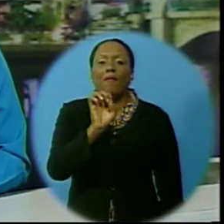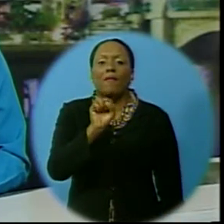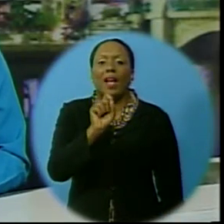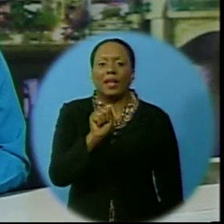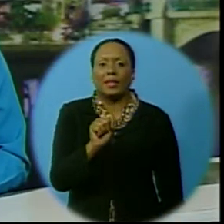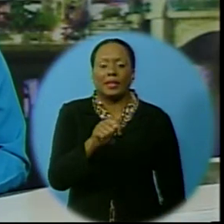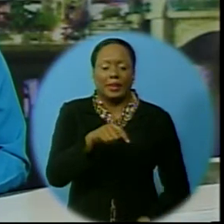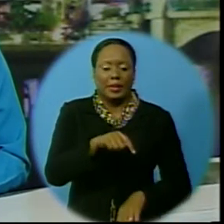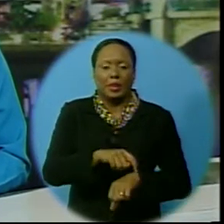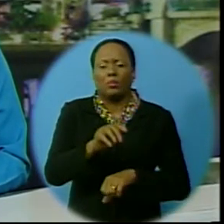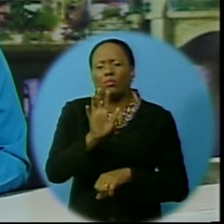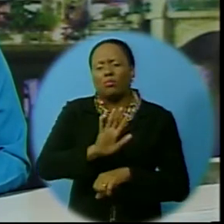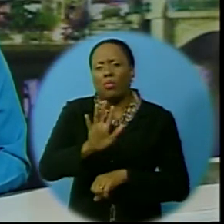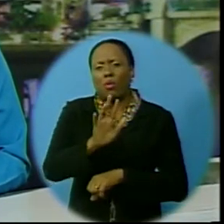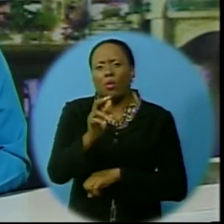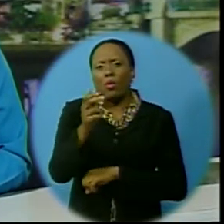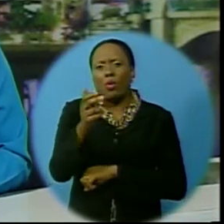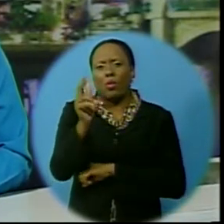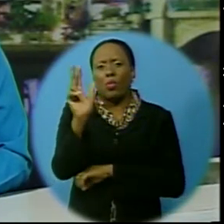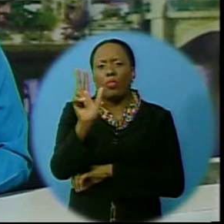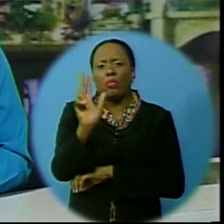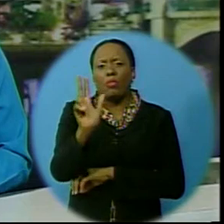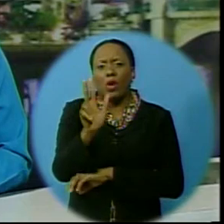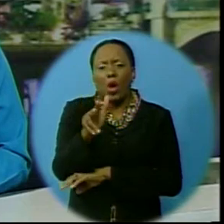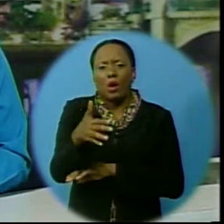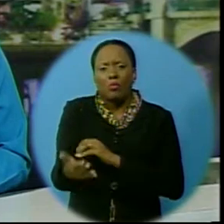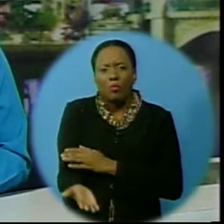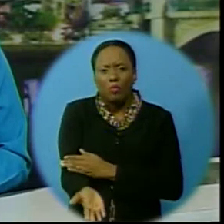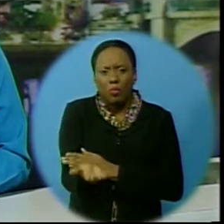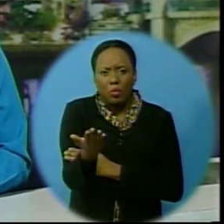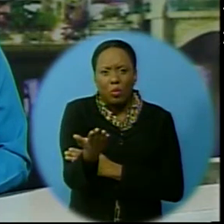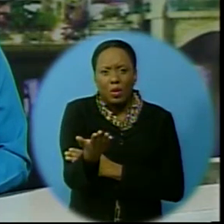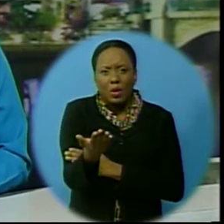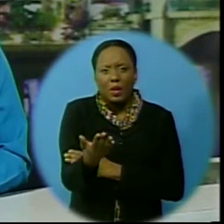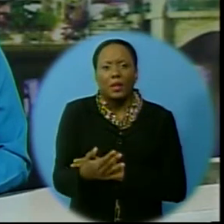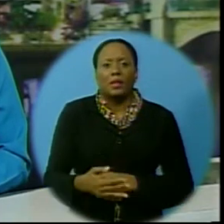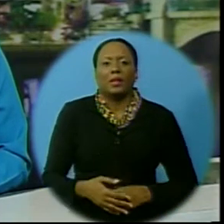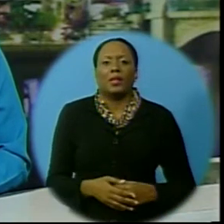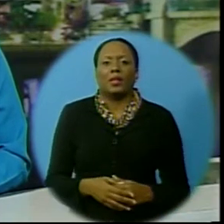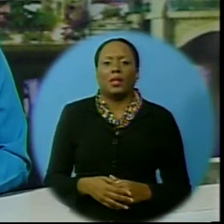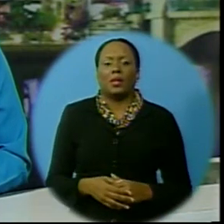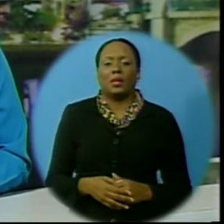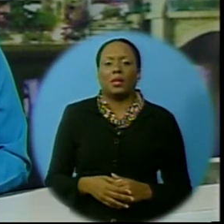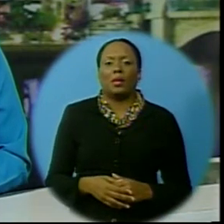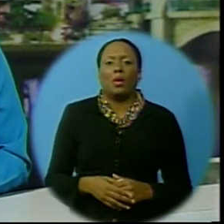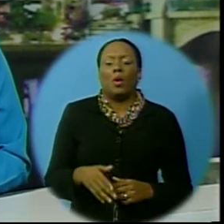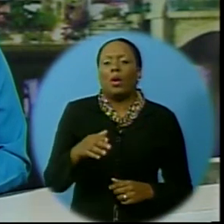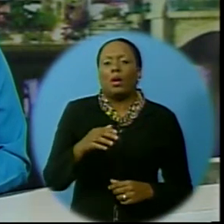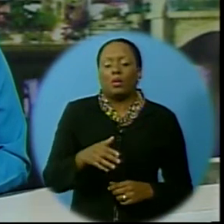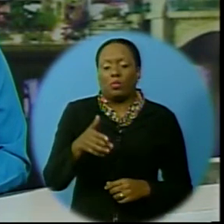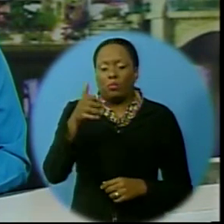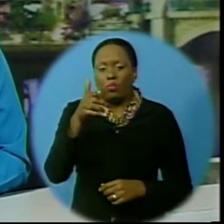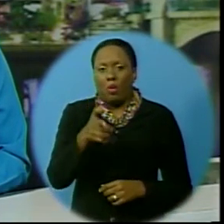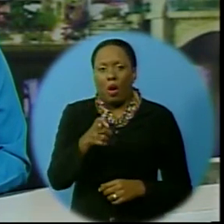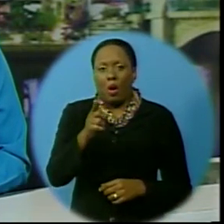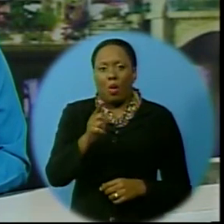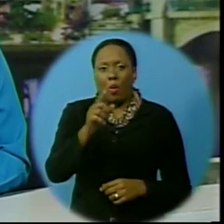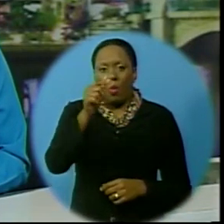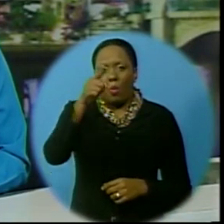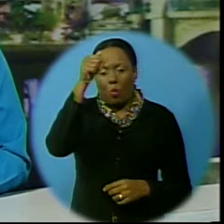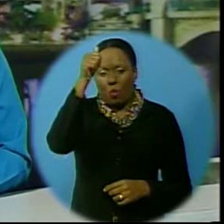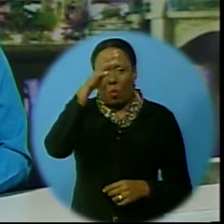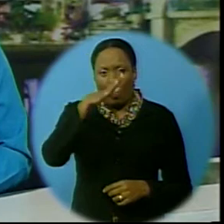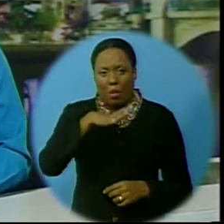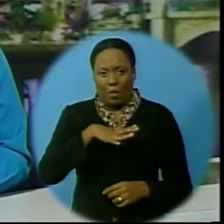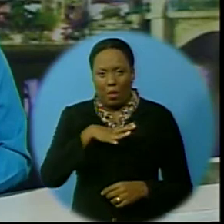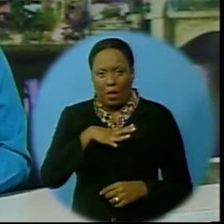in the morning on July 26th. 18-year-old Jamario King received gunshot injuries to his upper body and